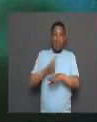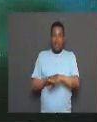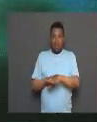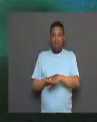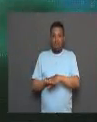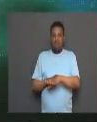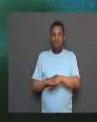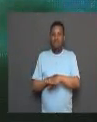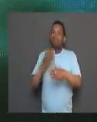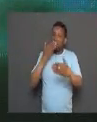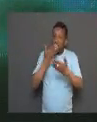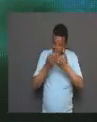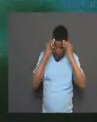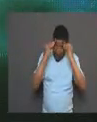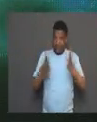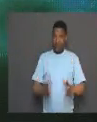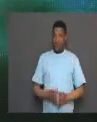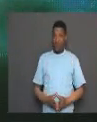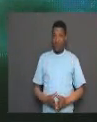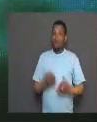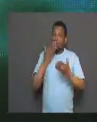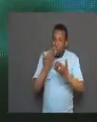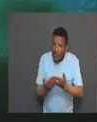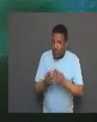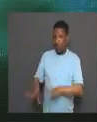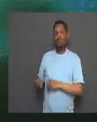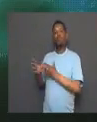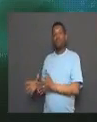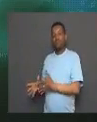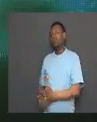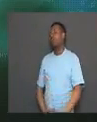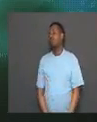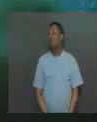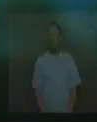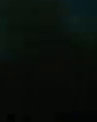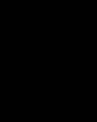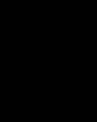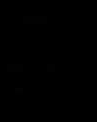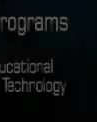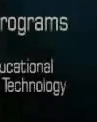Until next lesson. Thank you, teacher. Thank you, students.